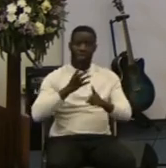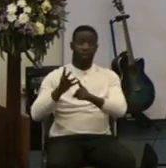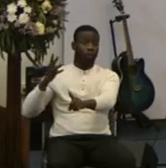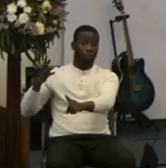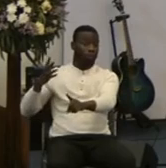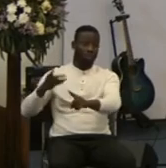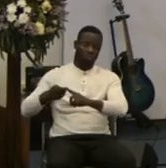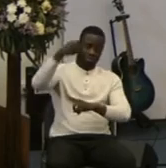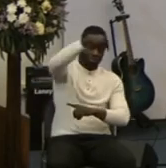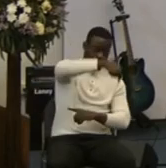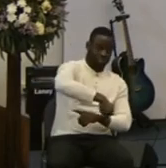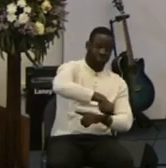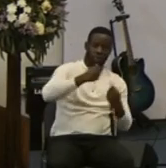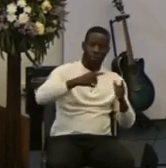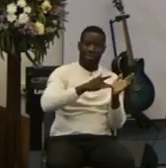jumper?